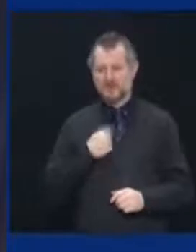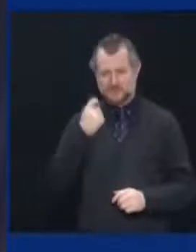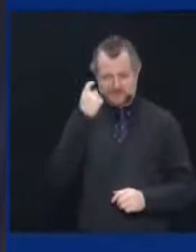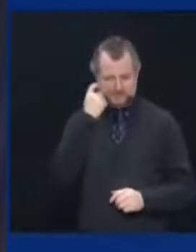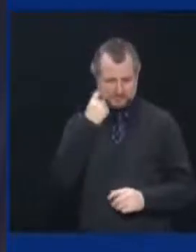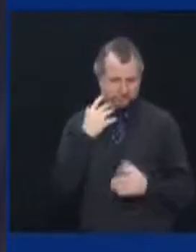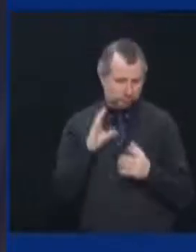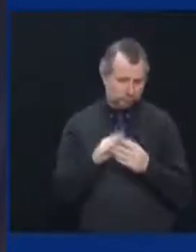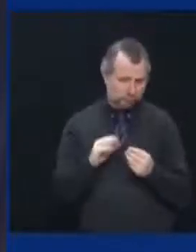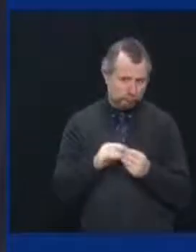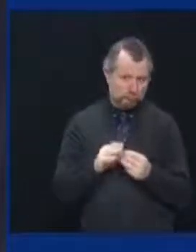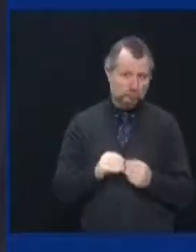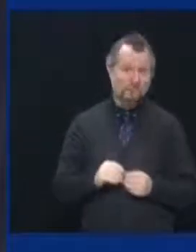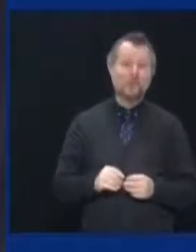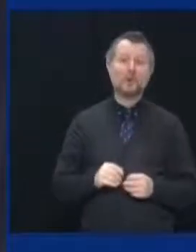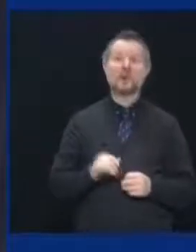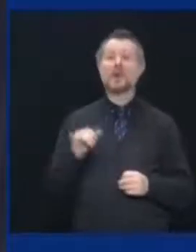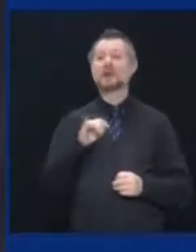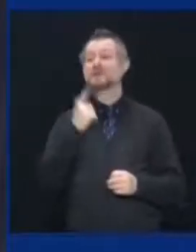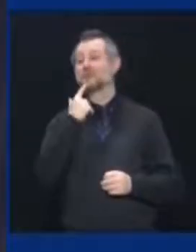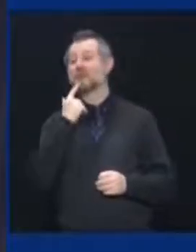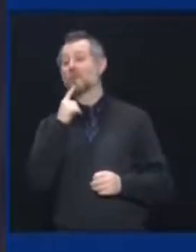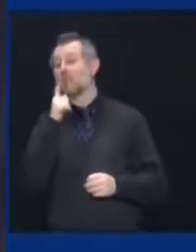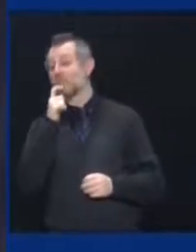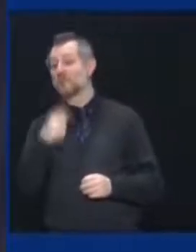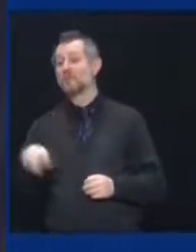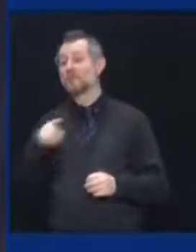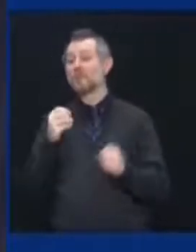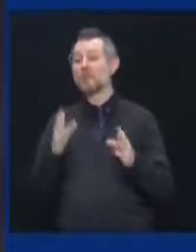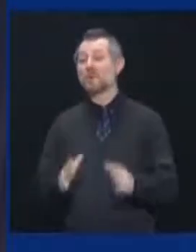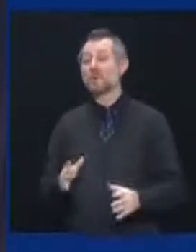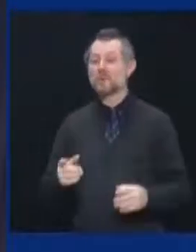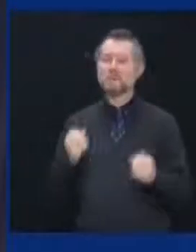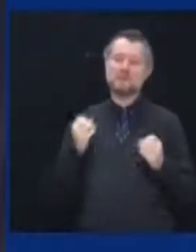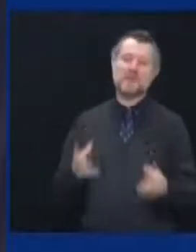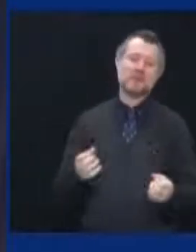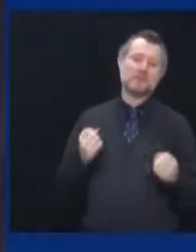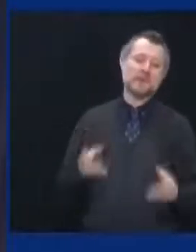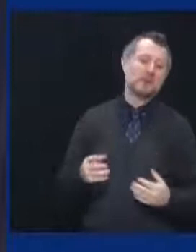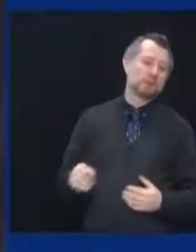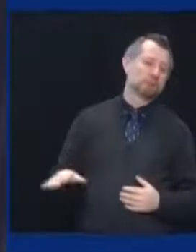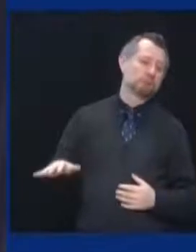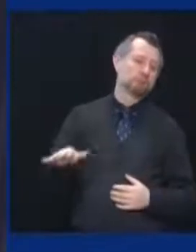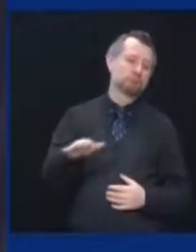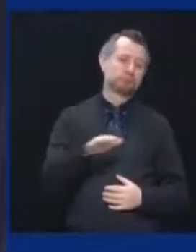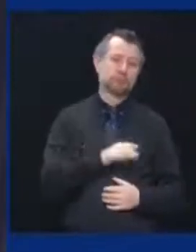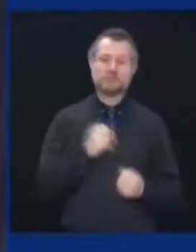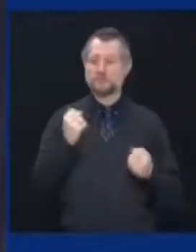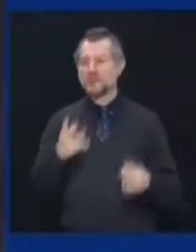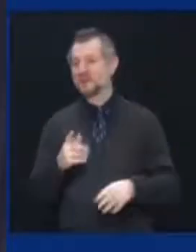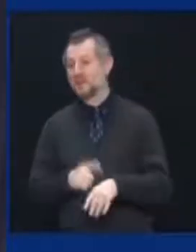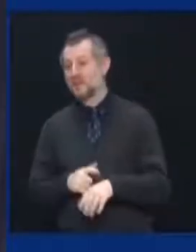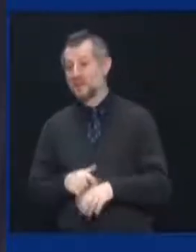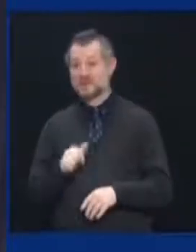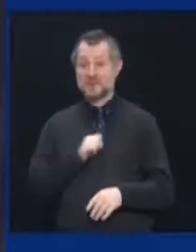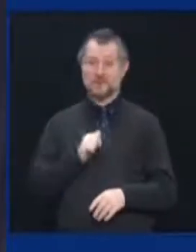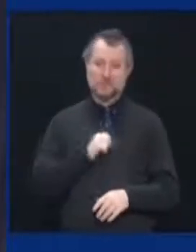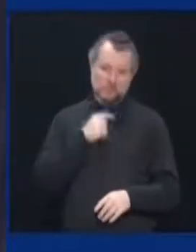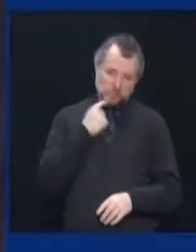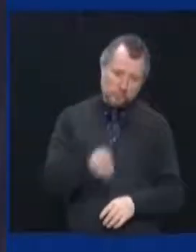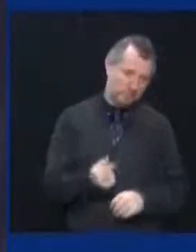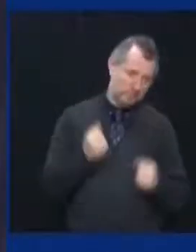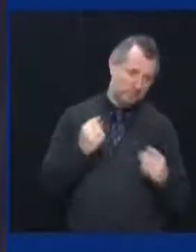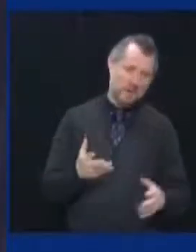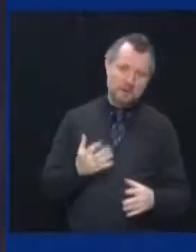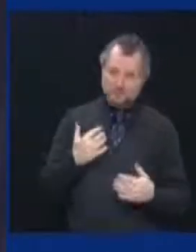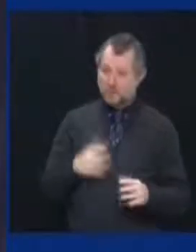we have told the distributors 986 times, as I told them myself on the webinar, as the law says,